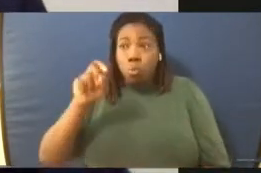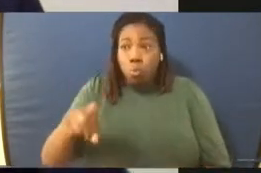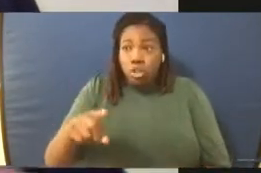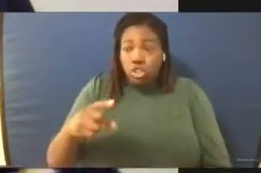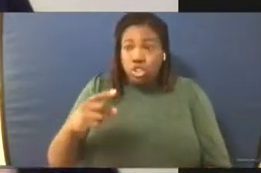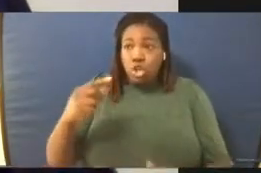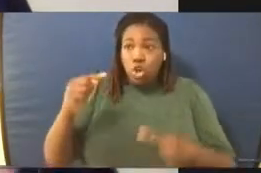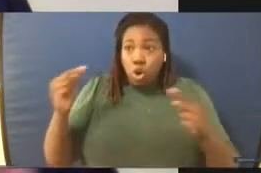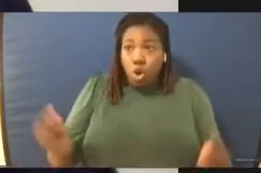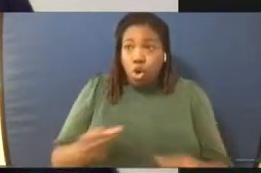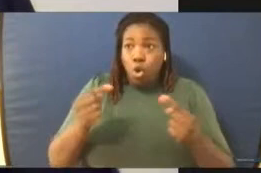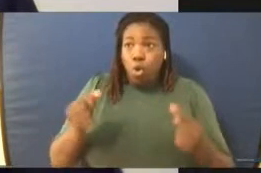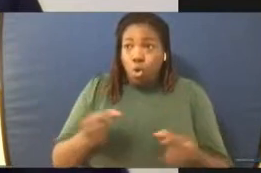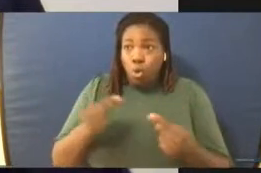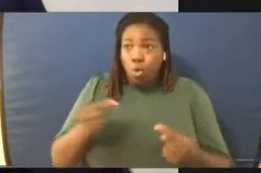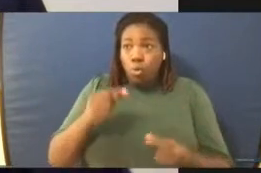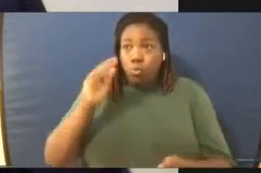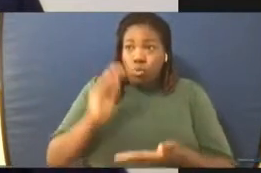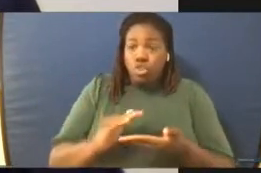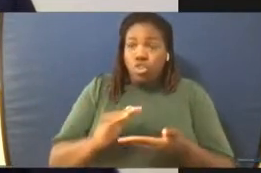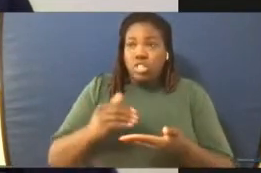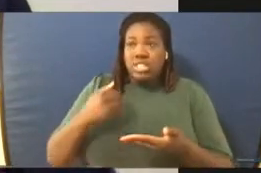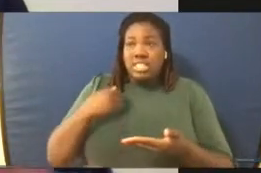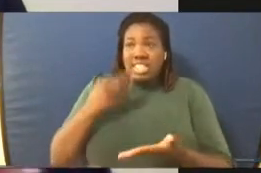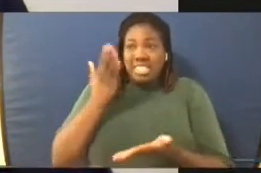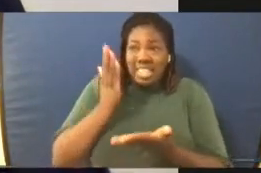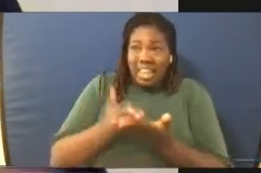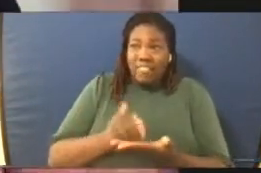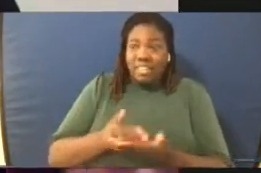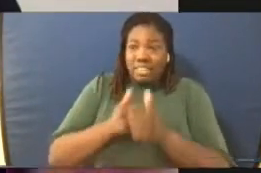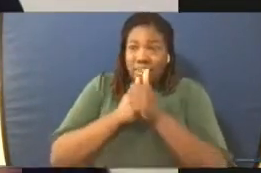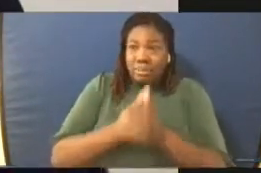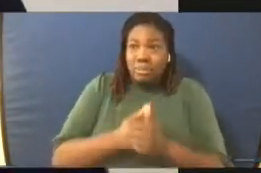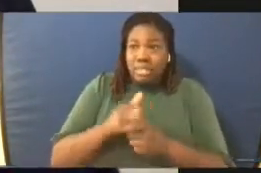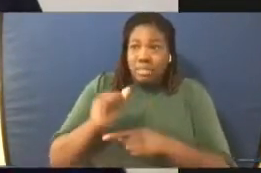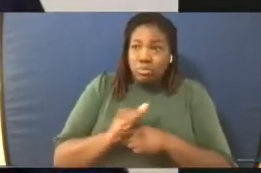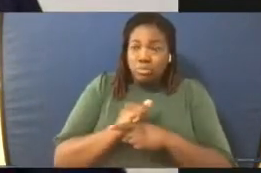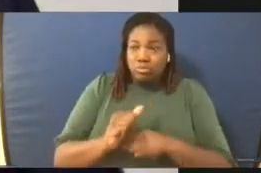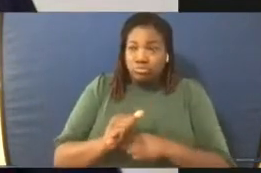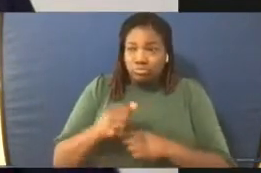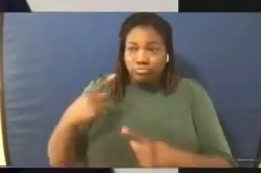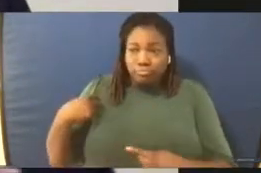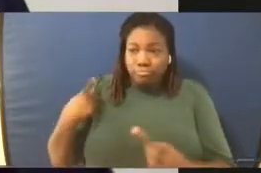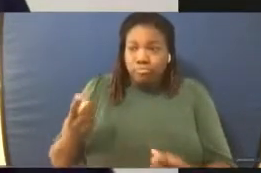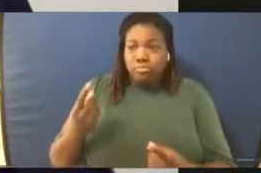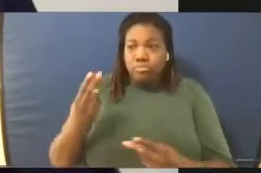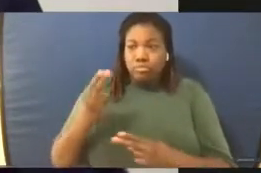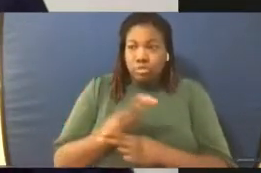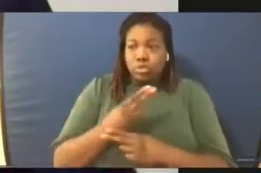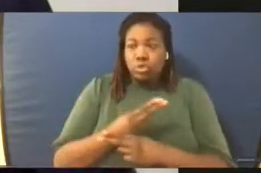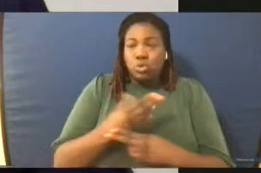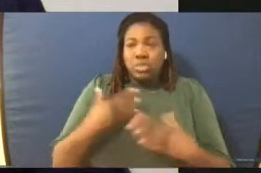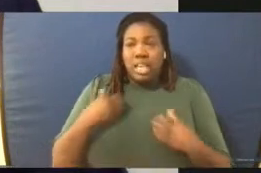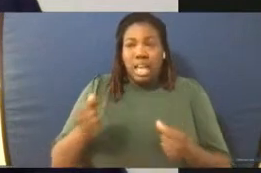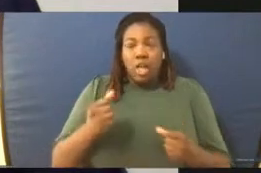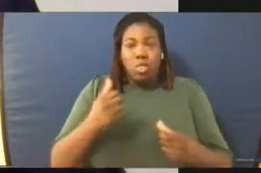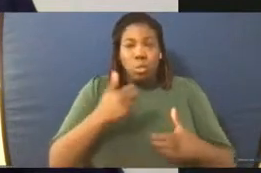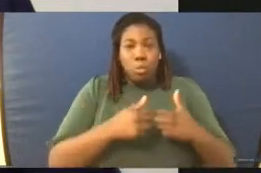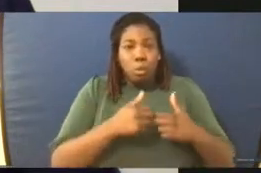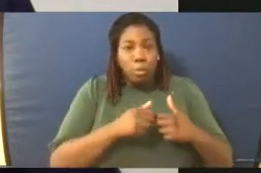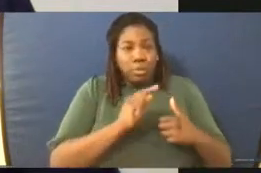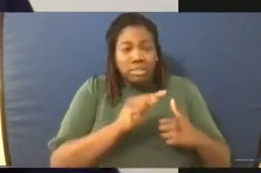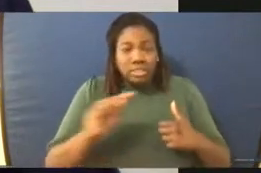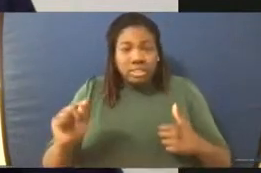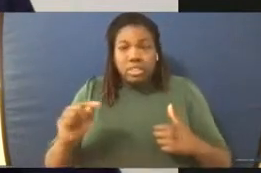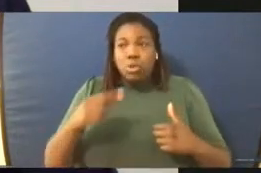is an evidence-based practice, and that has been useful across health conditions. And I'd like to ask, when we